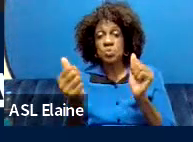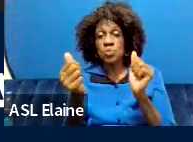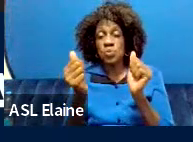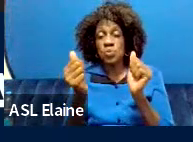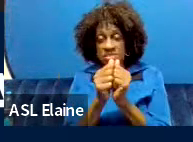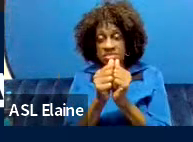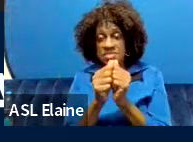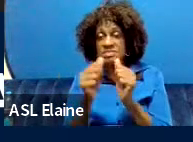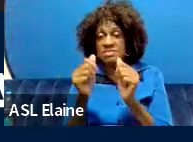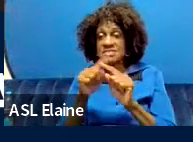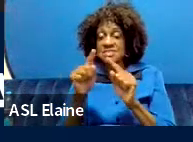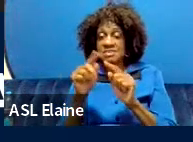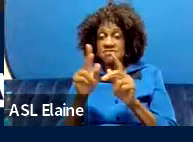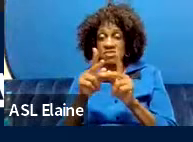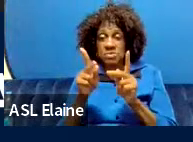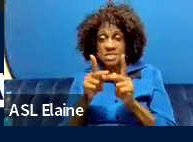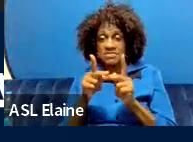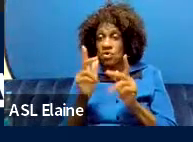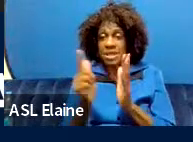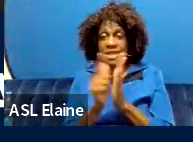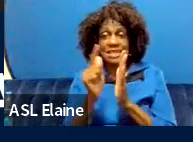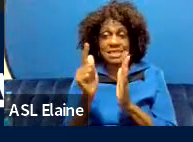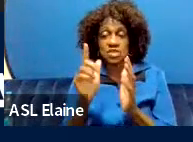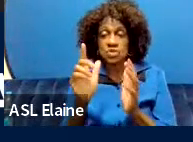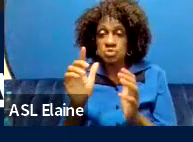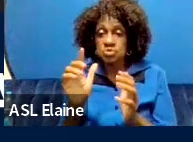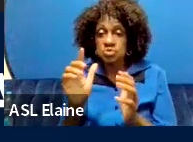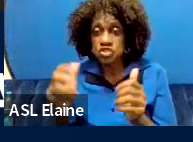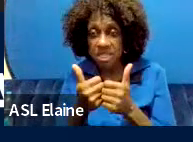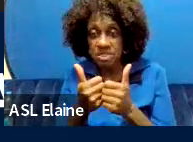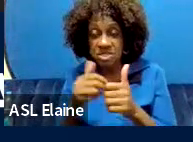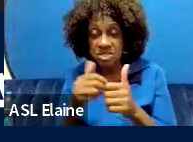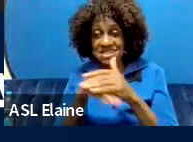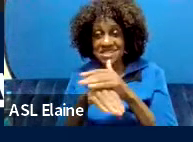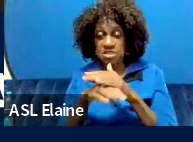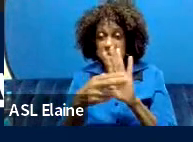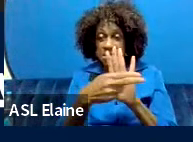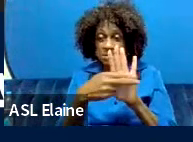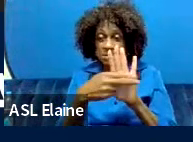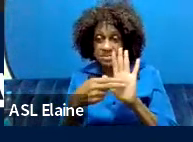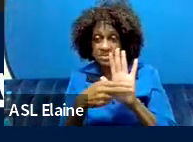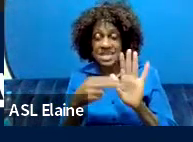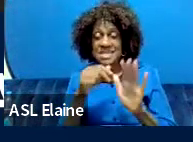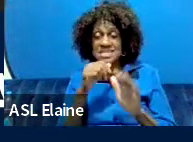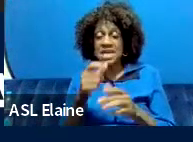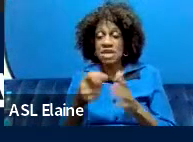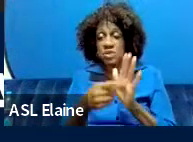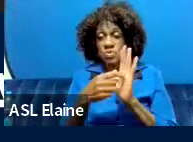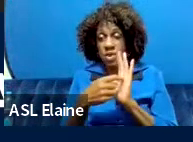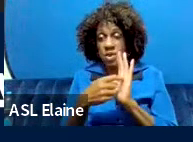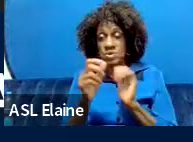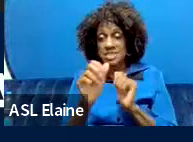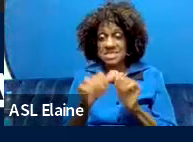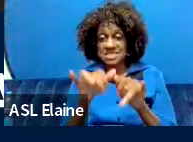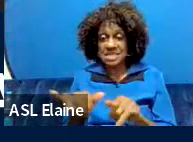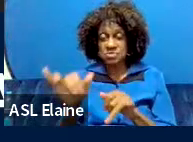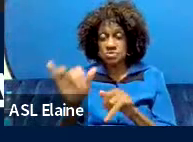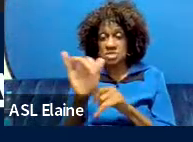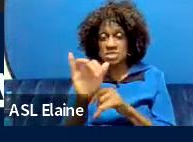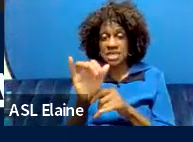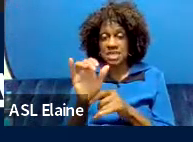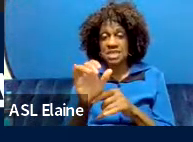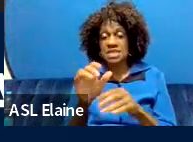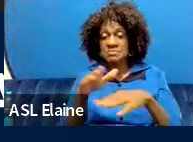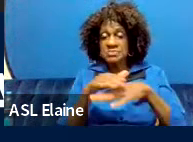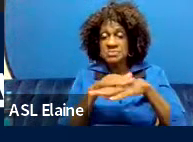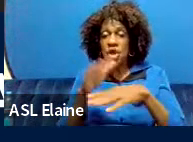entity in the event of a legal challenge. Accessibility labels not required by the standards, such as surface decals